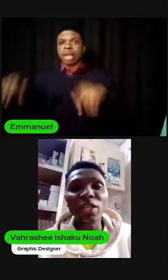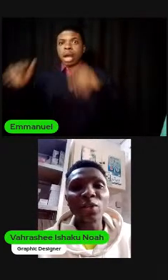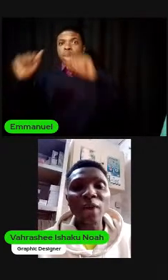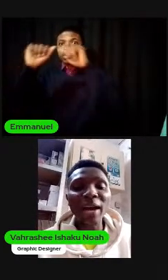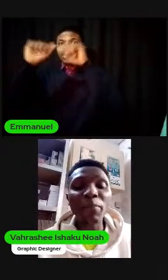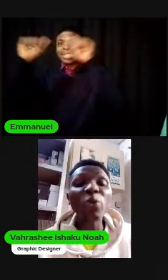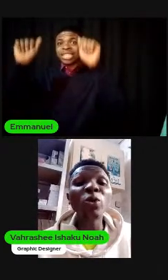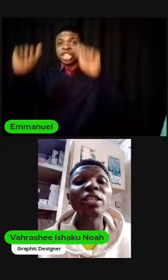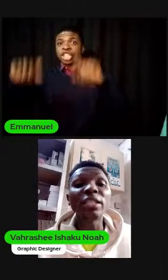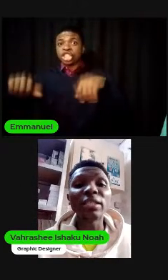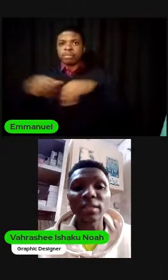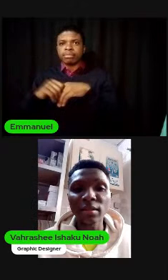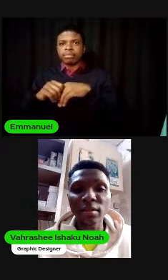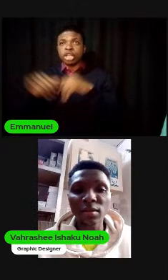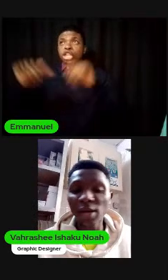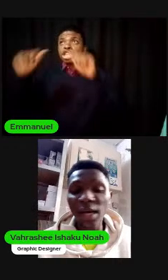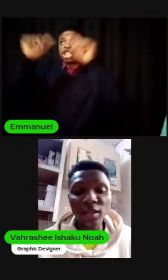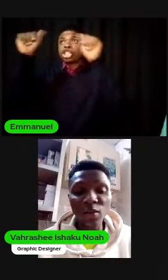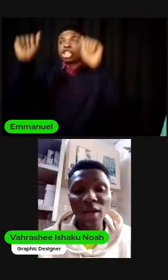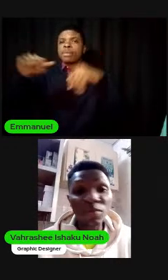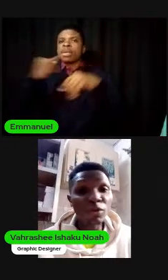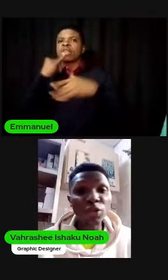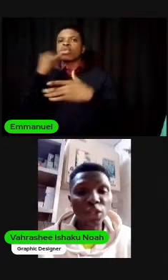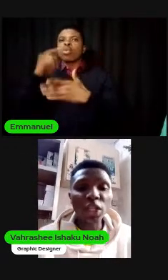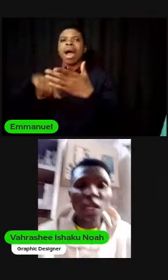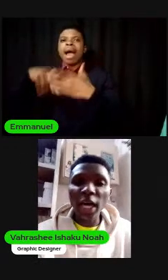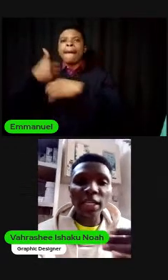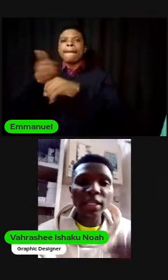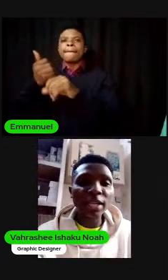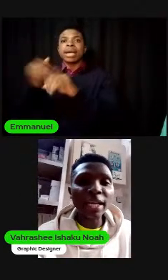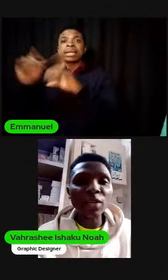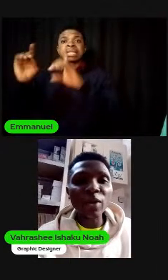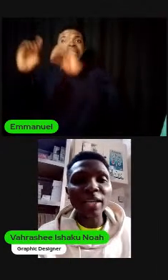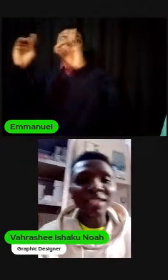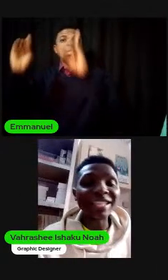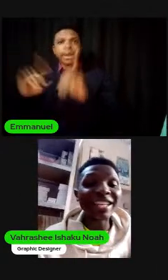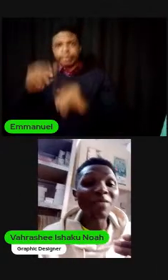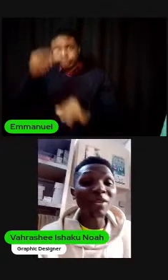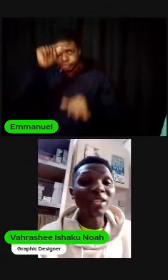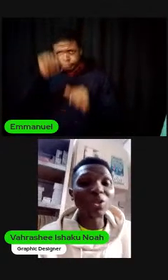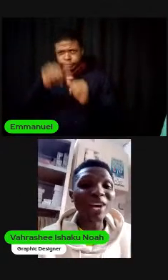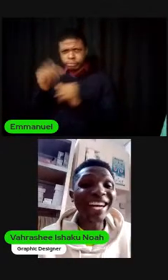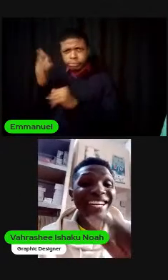we said we are building, right? We are building, and designing,